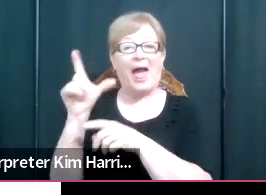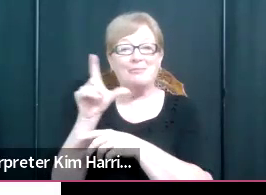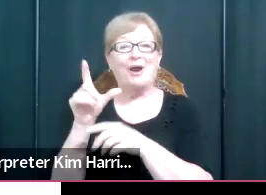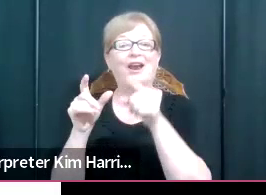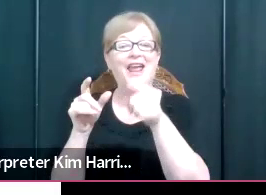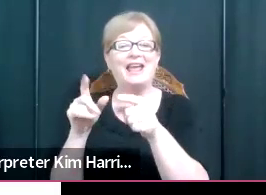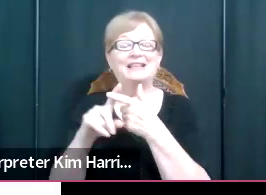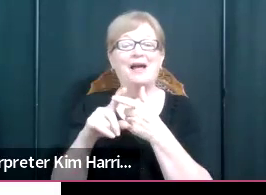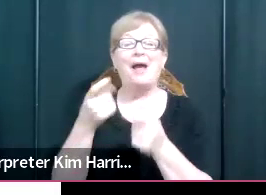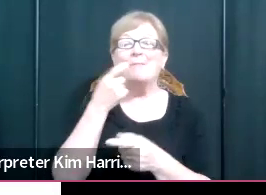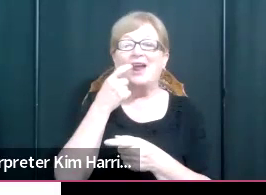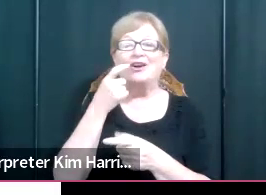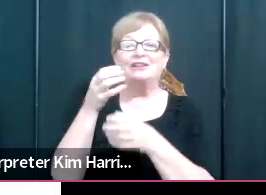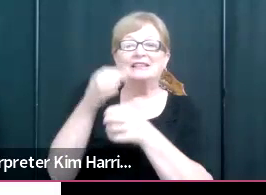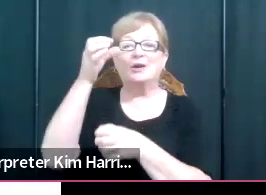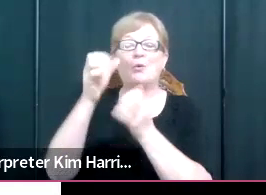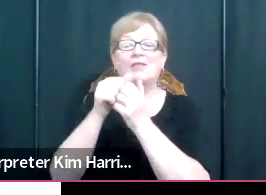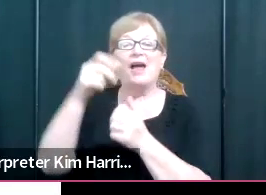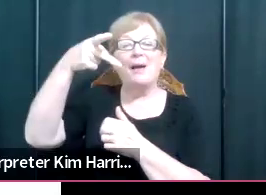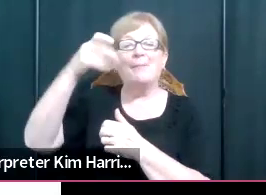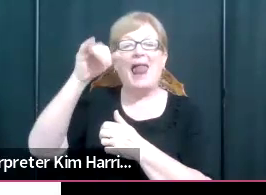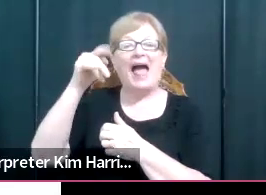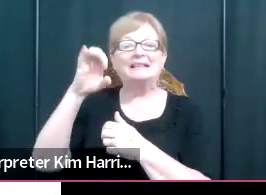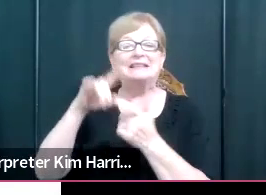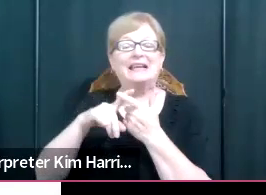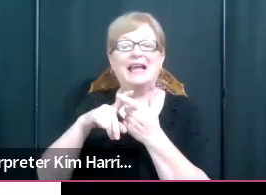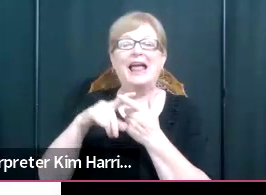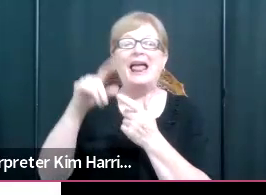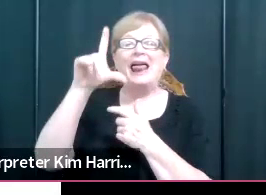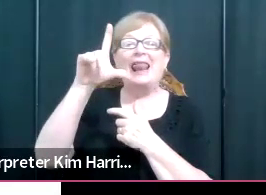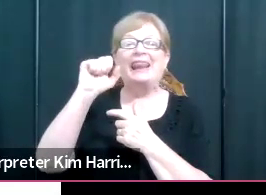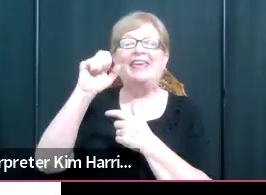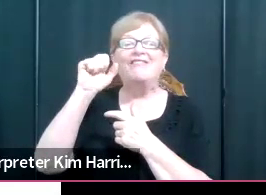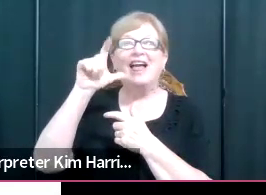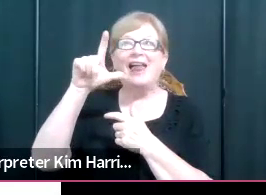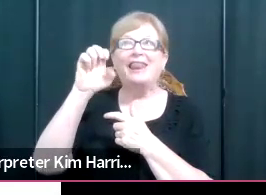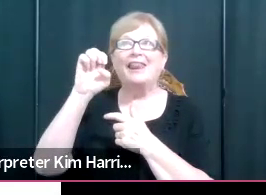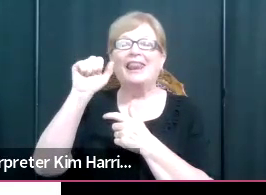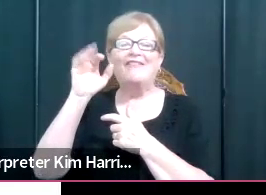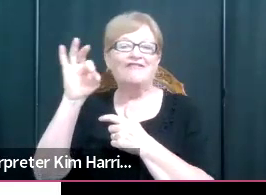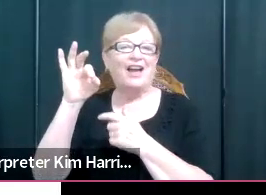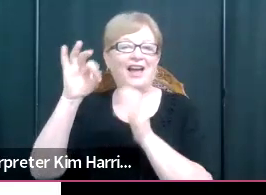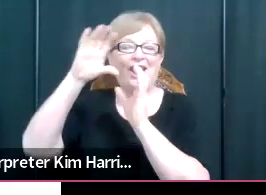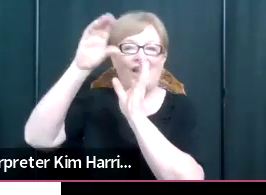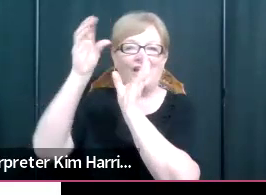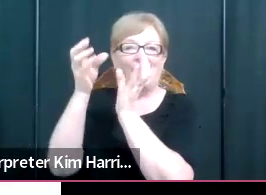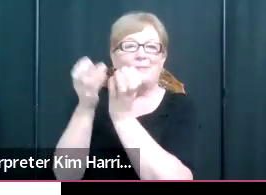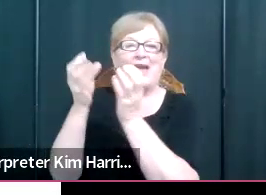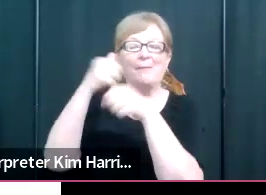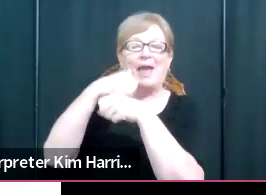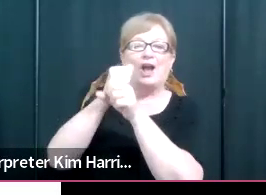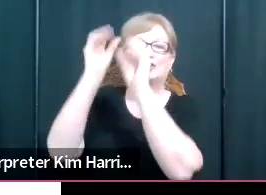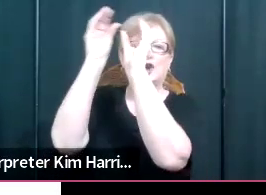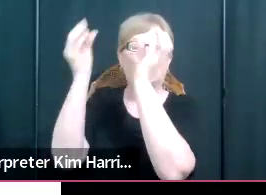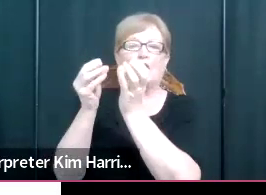stick with plastic kind of leaf shape strips on top that make a circle. And when you pull